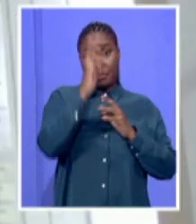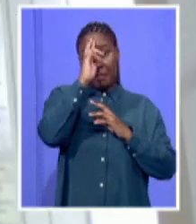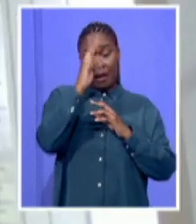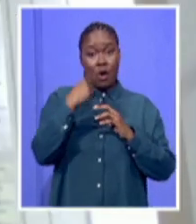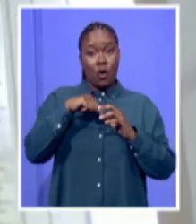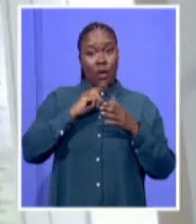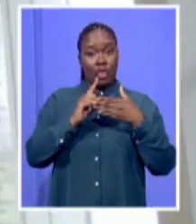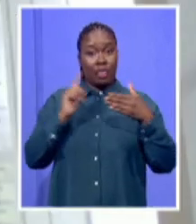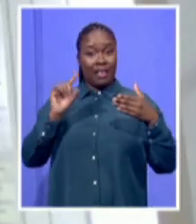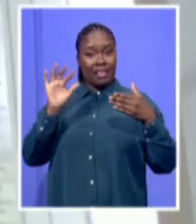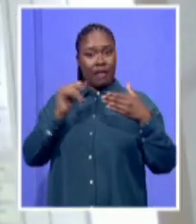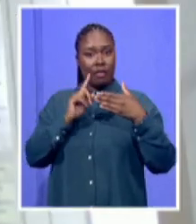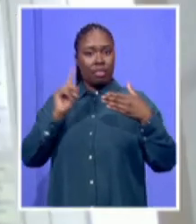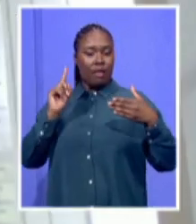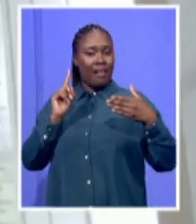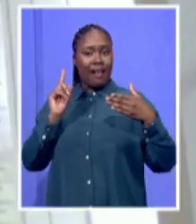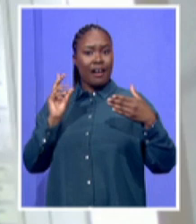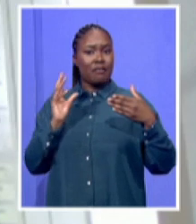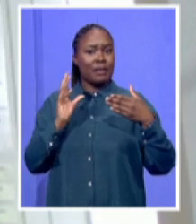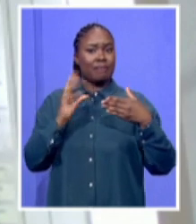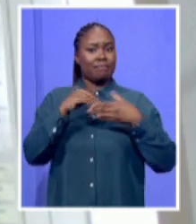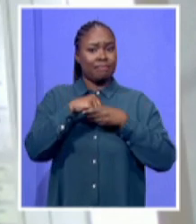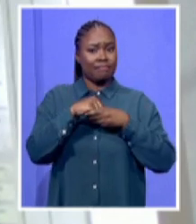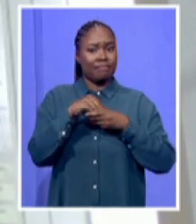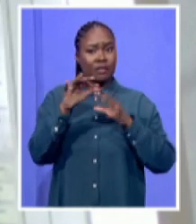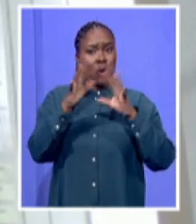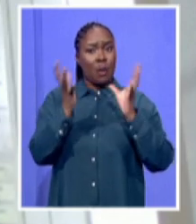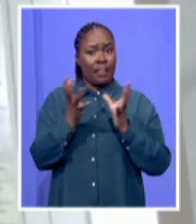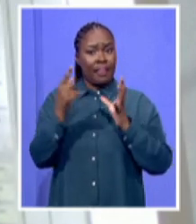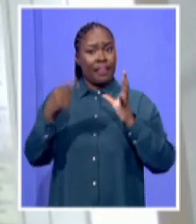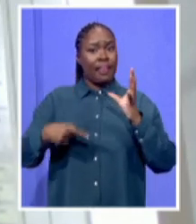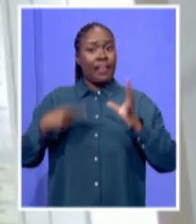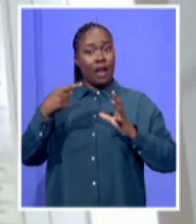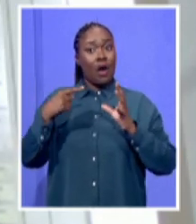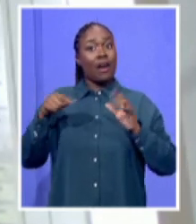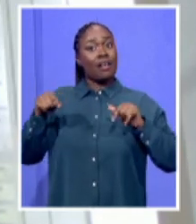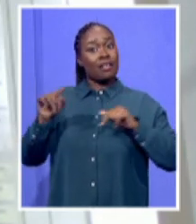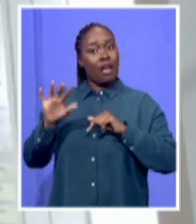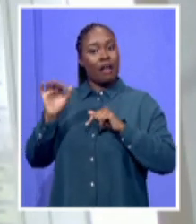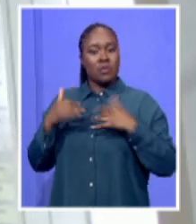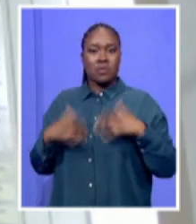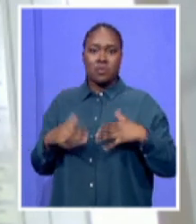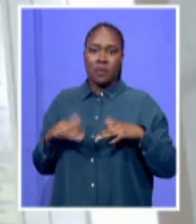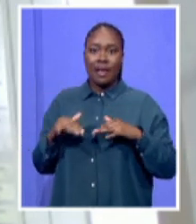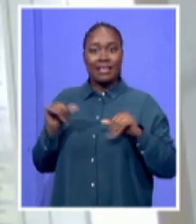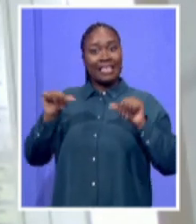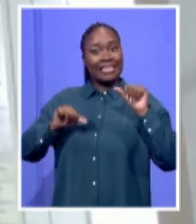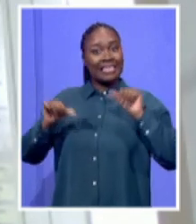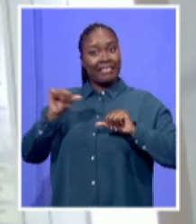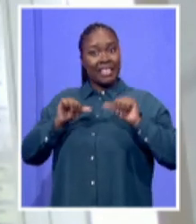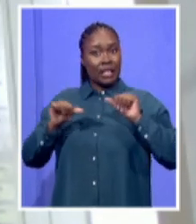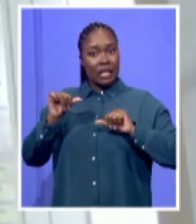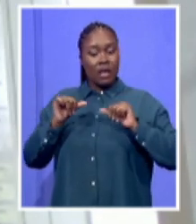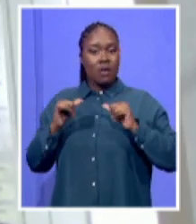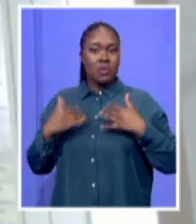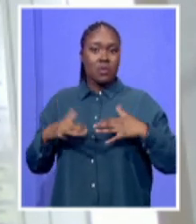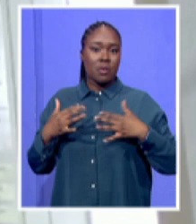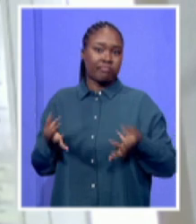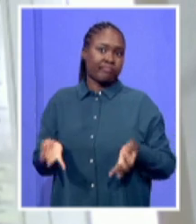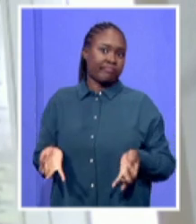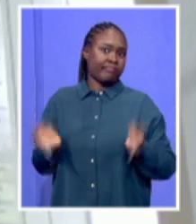have got as we keep saying, one of the most magnificent scientific communities that a country could hope for. And our